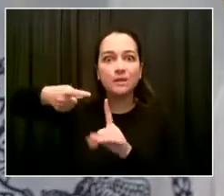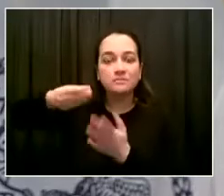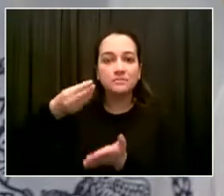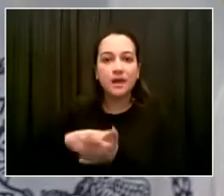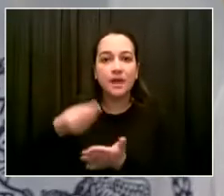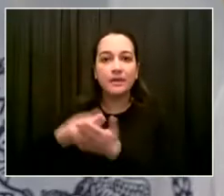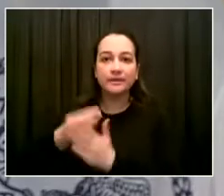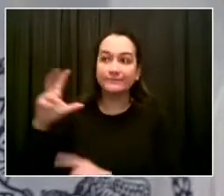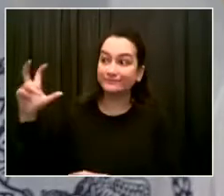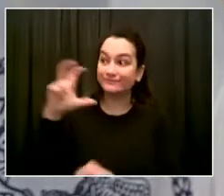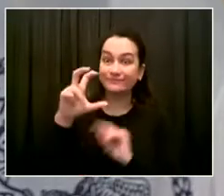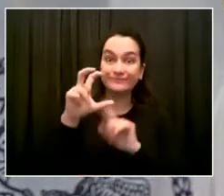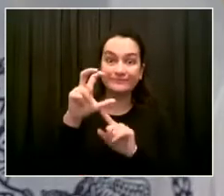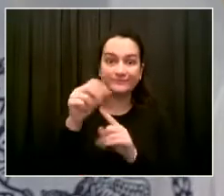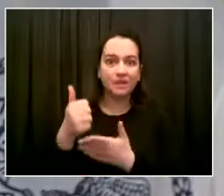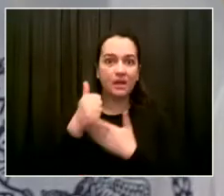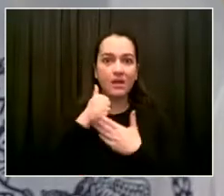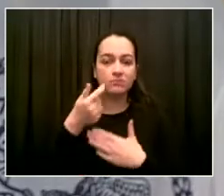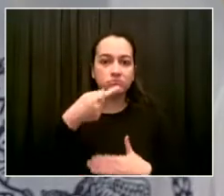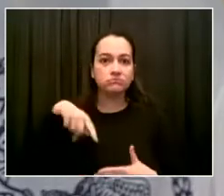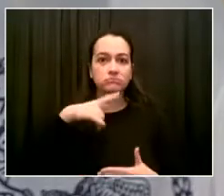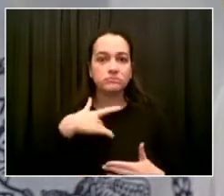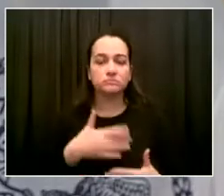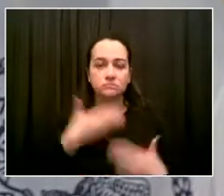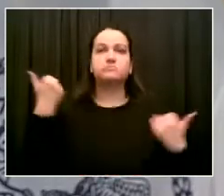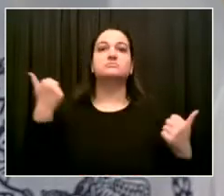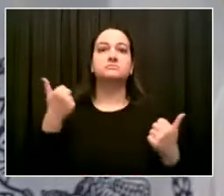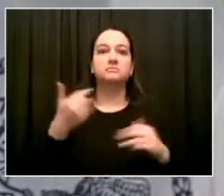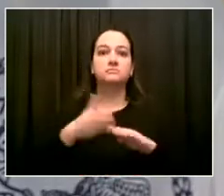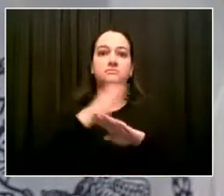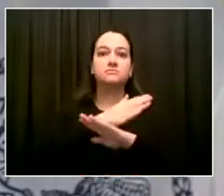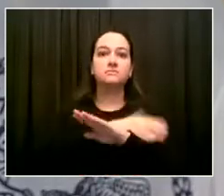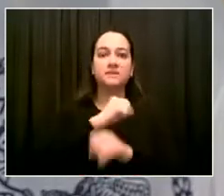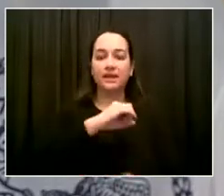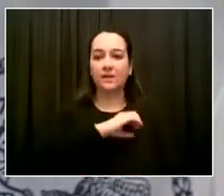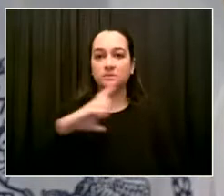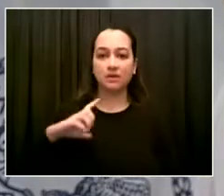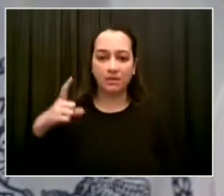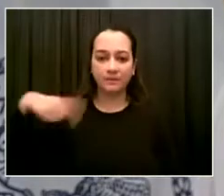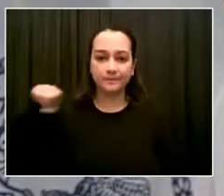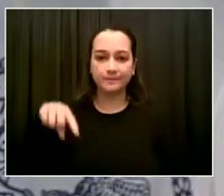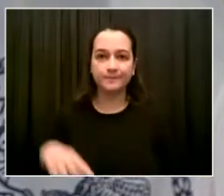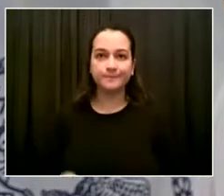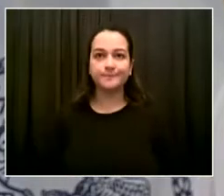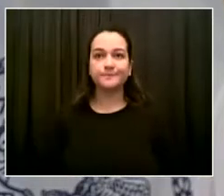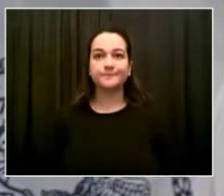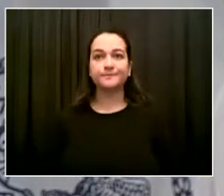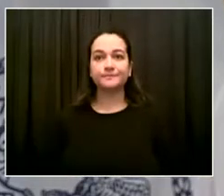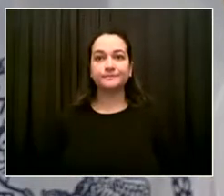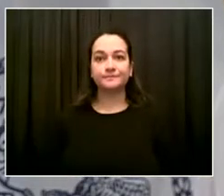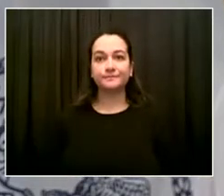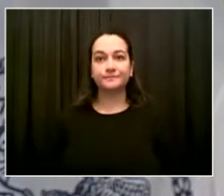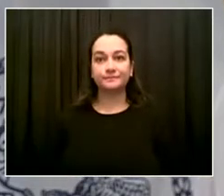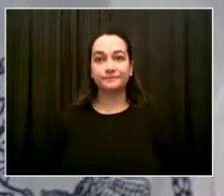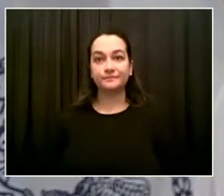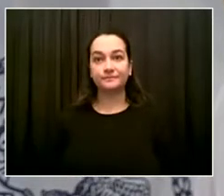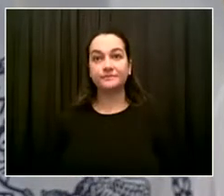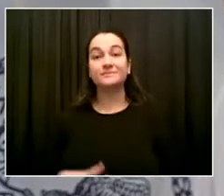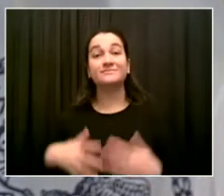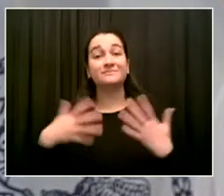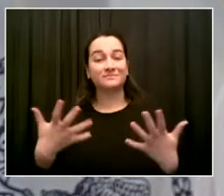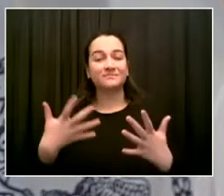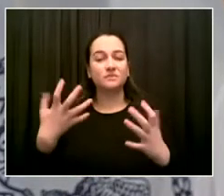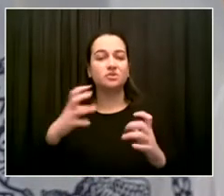about this, and he's been pushing hard for the litter baskets collection to be resumed, and he's been a strong voice